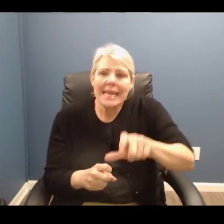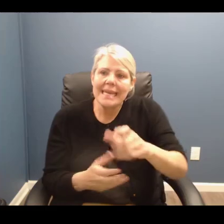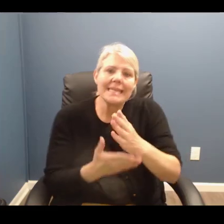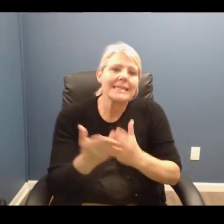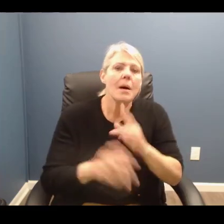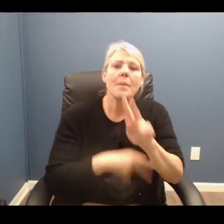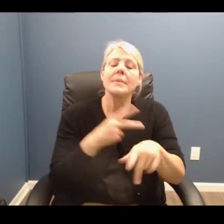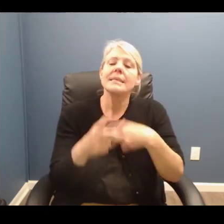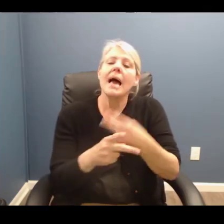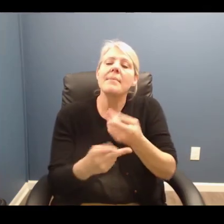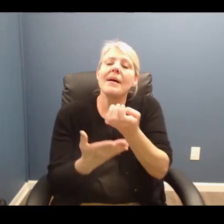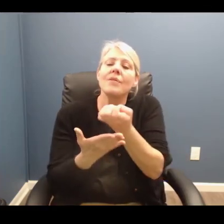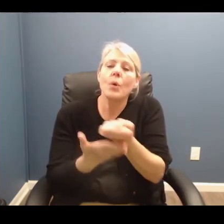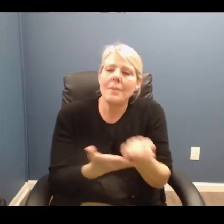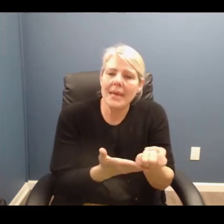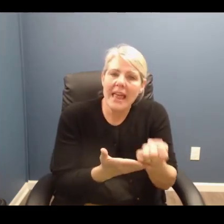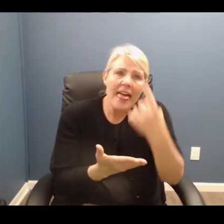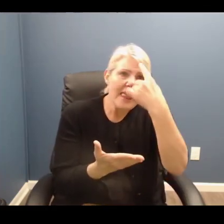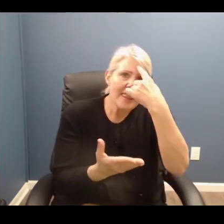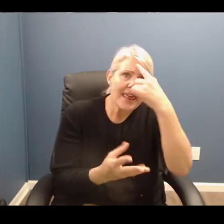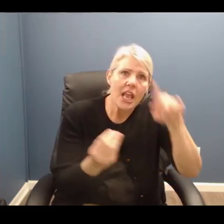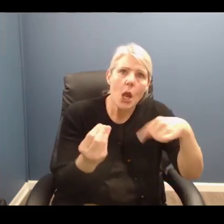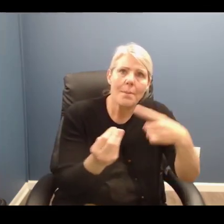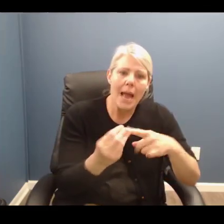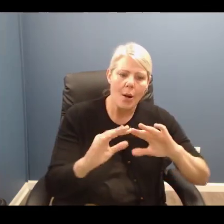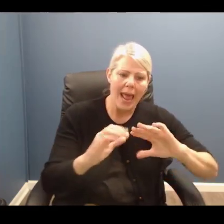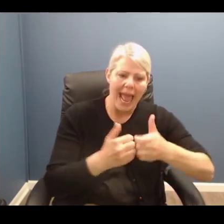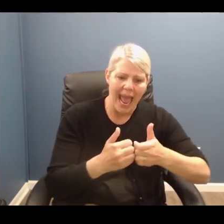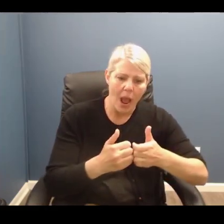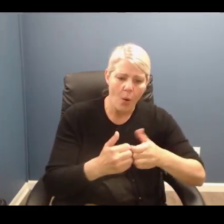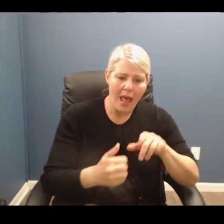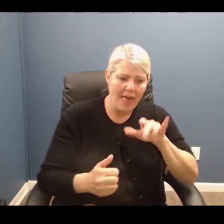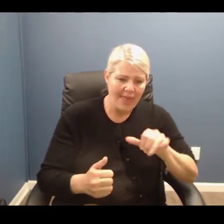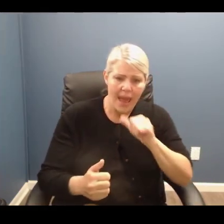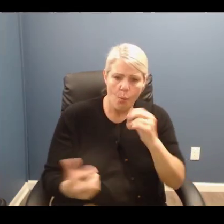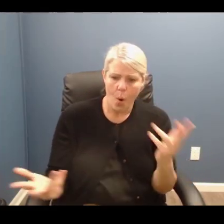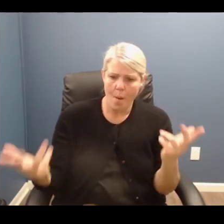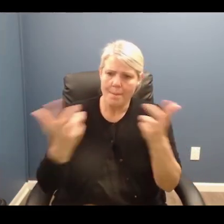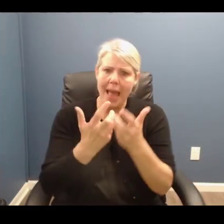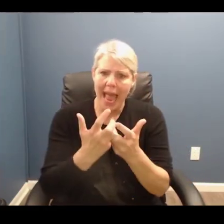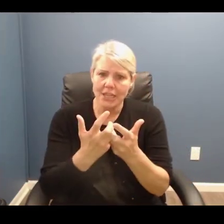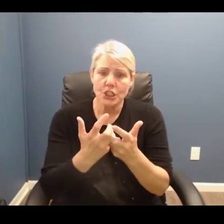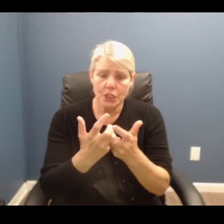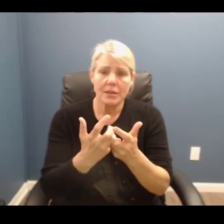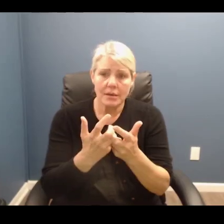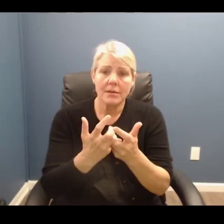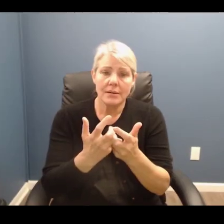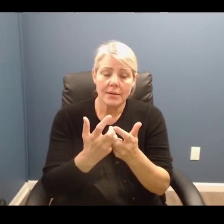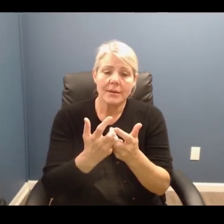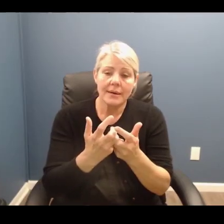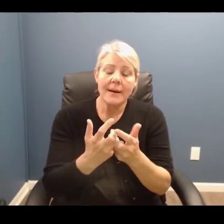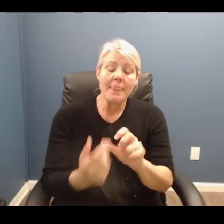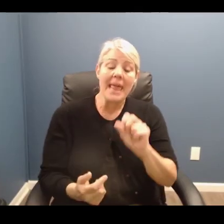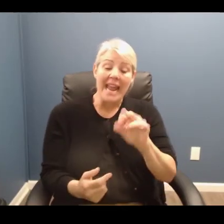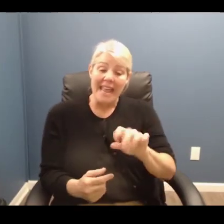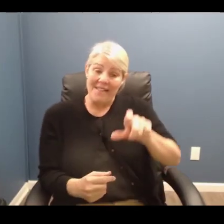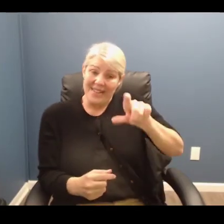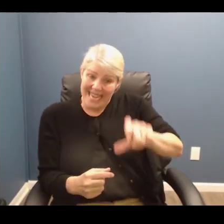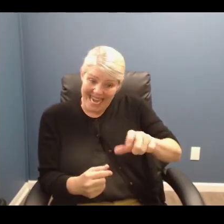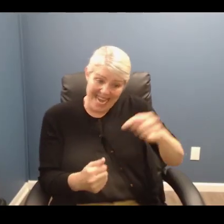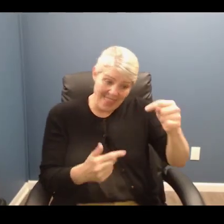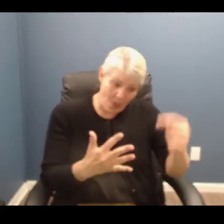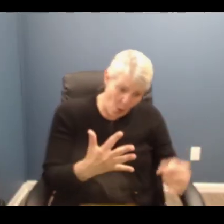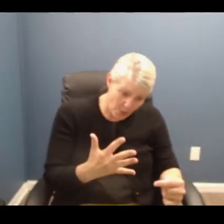or a band under the desk. Think about how that is inconsistent if being monitored. The need for those